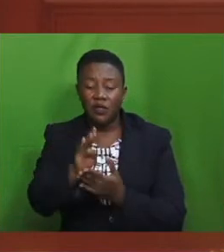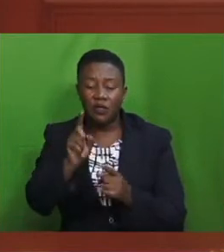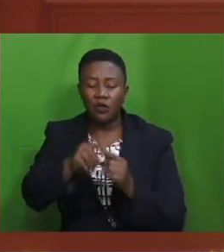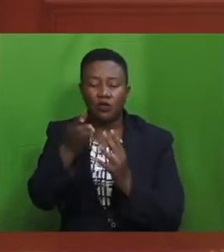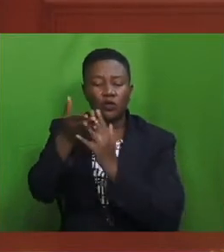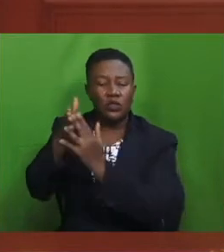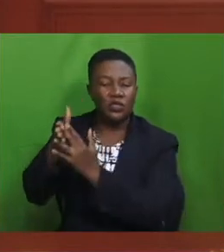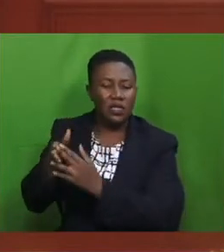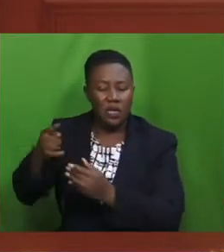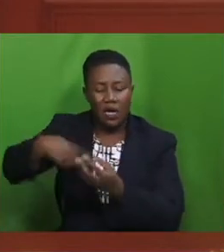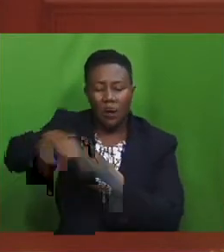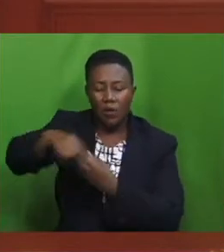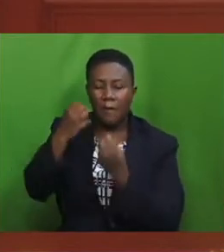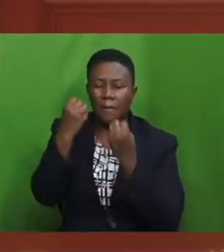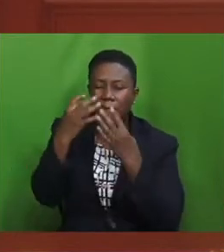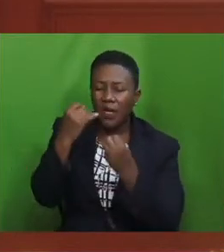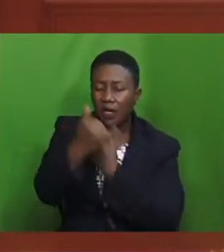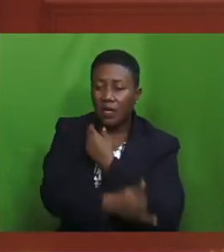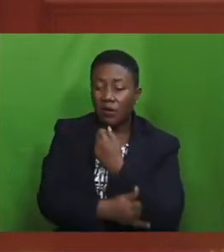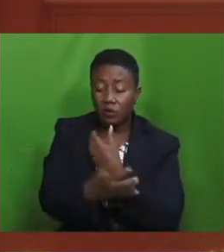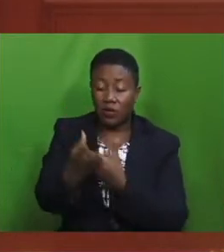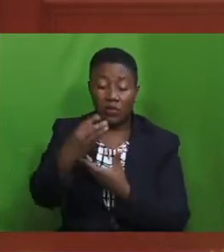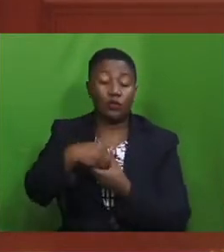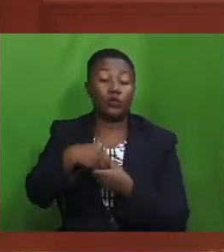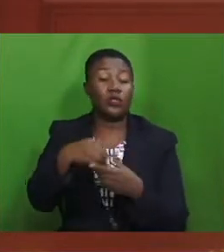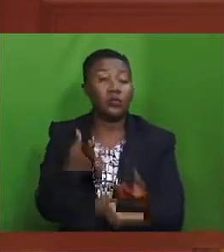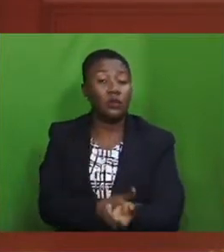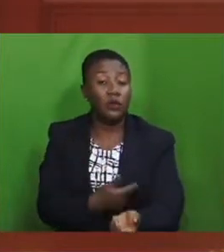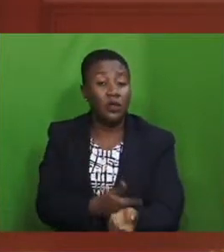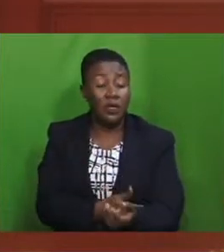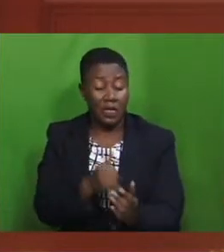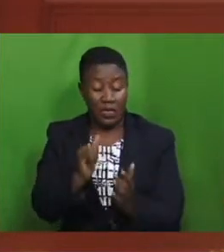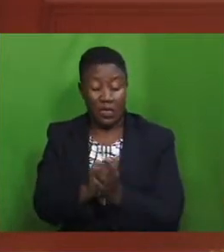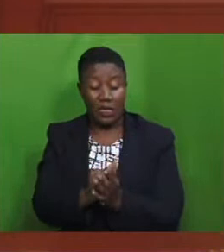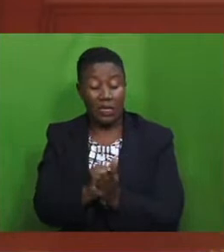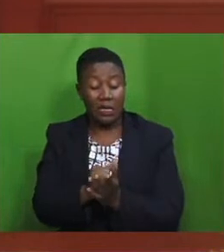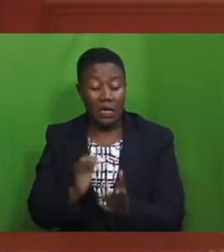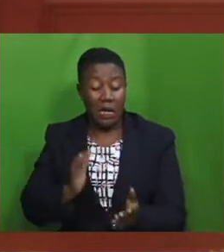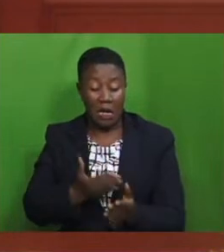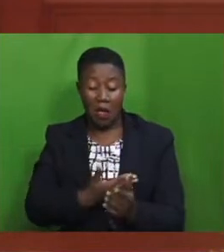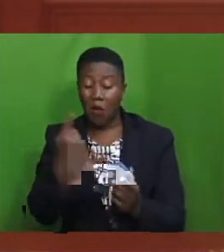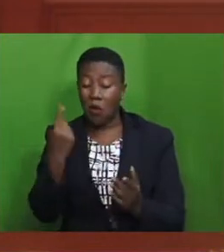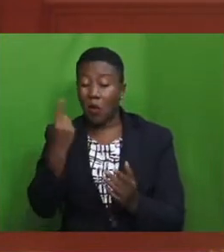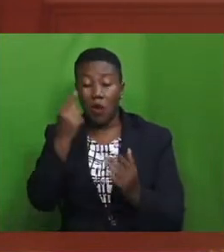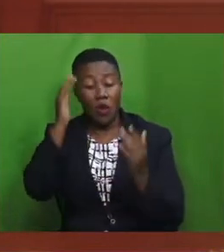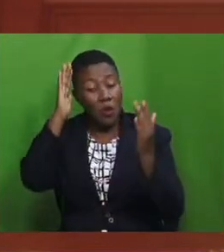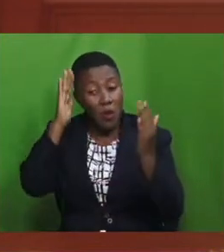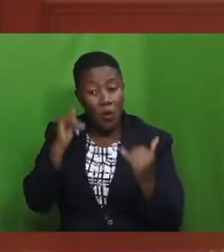other countries, including Ghana. So, Mr. Speaker, that's the only hope of fiscal space.